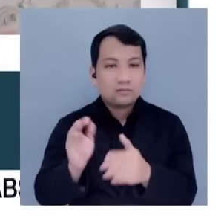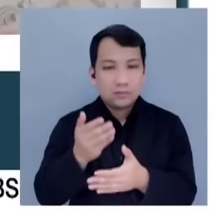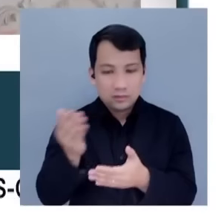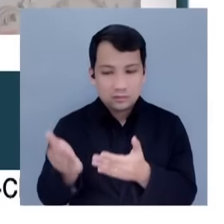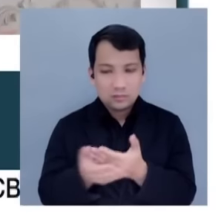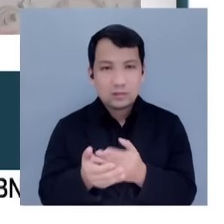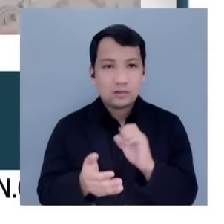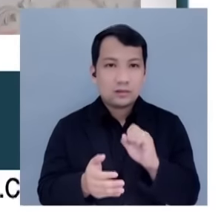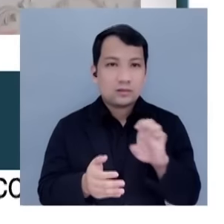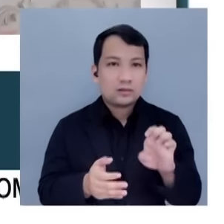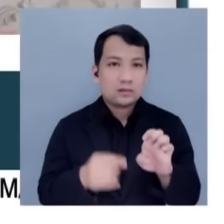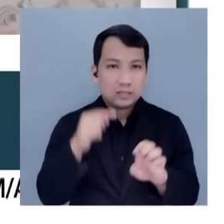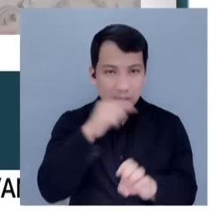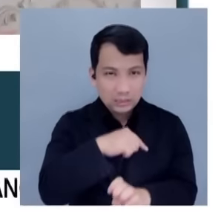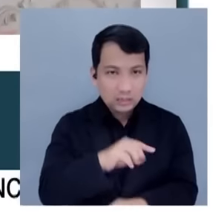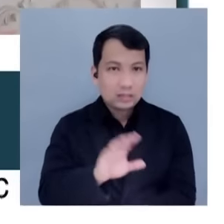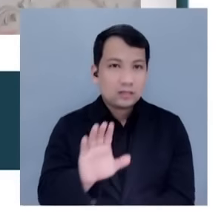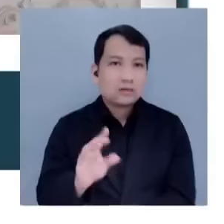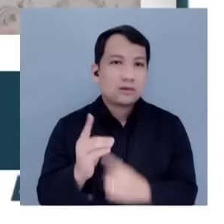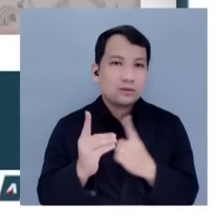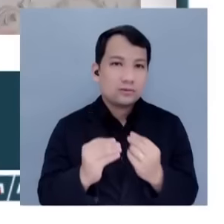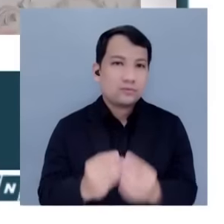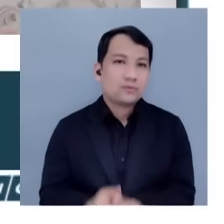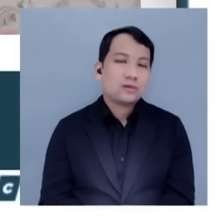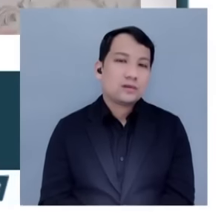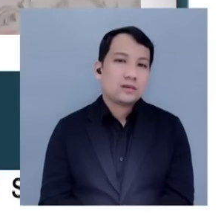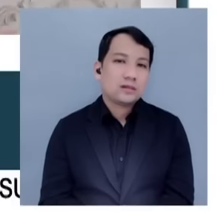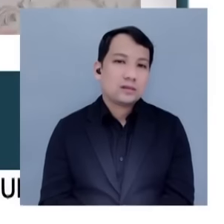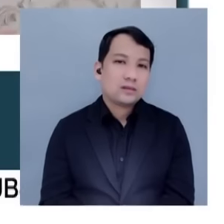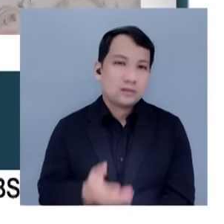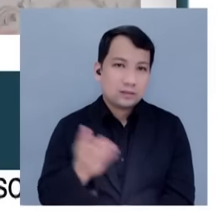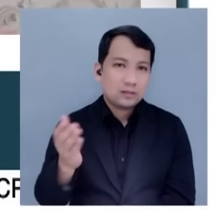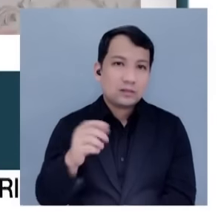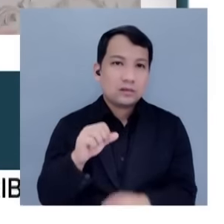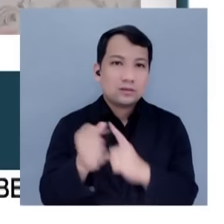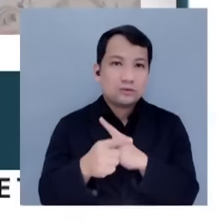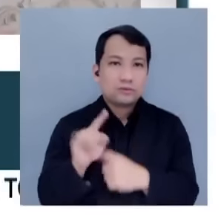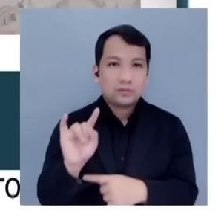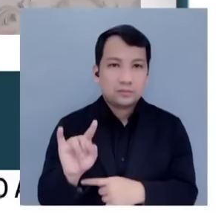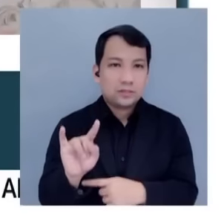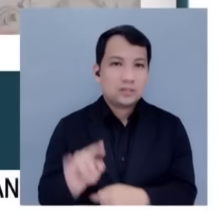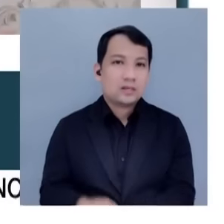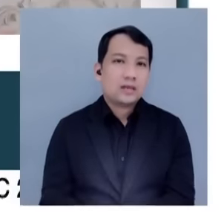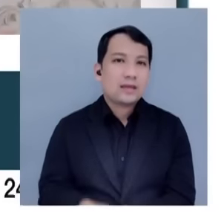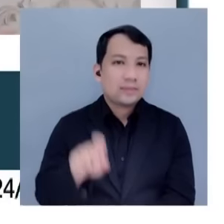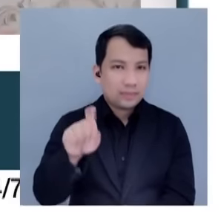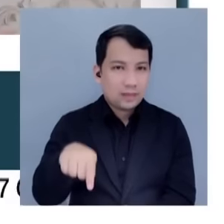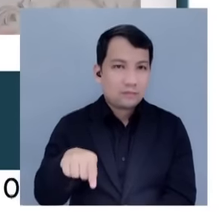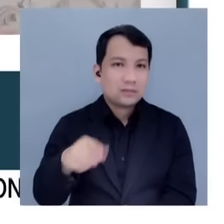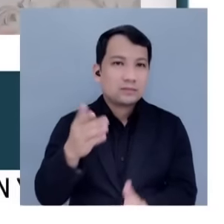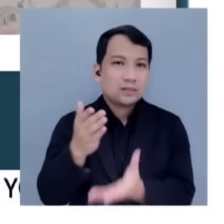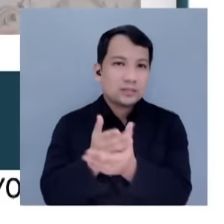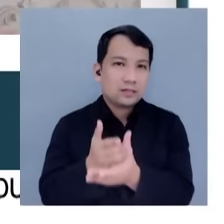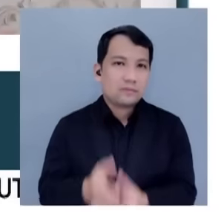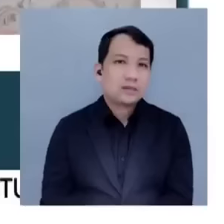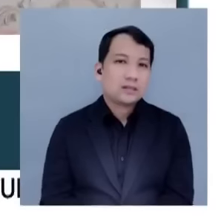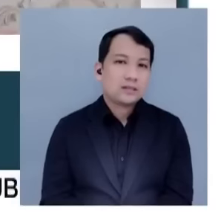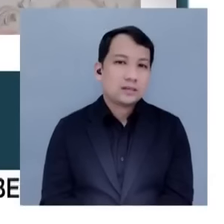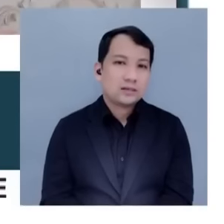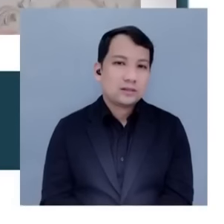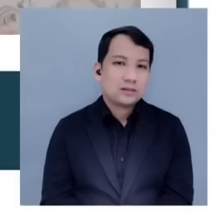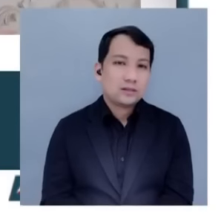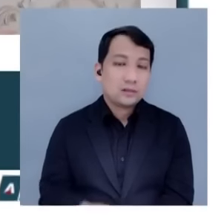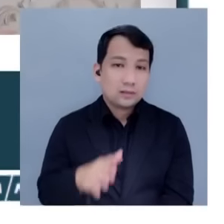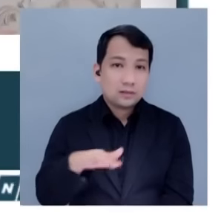dahil kasinungalingan itong mga ginagawa at sinasabi sa social media na dapat labanan. Pero, and this is also for all